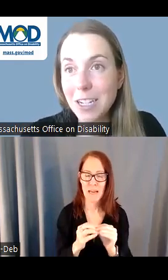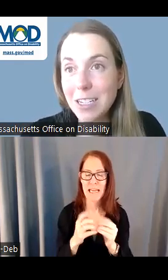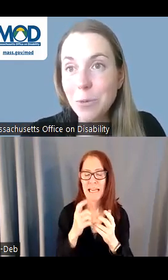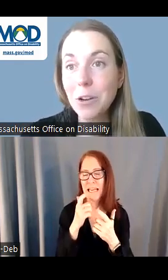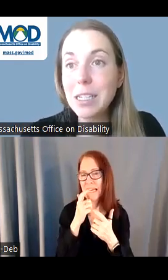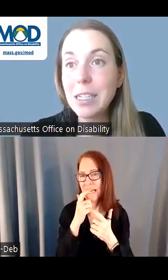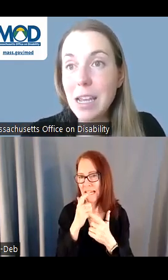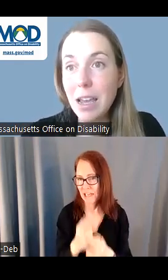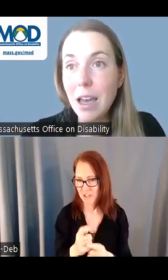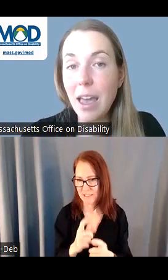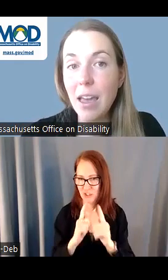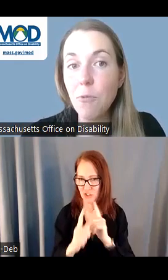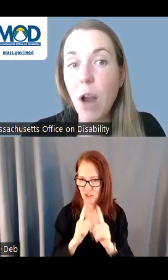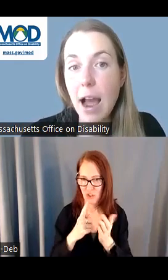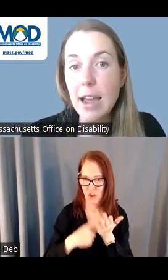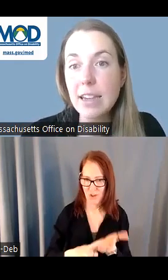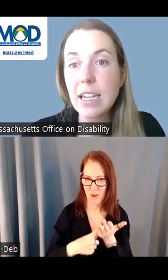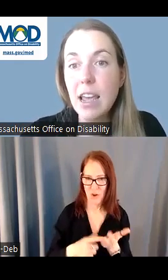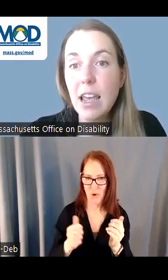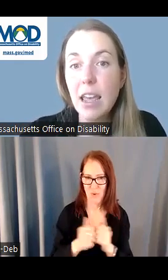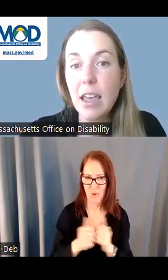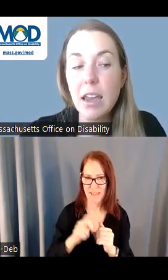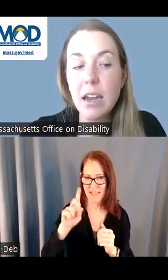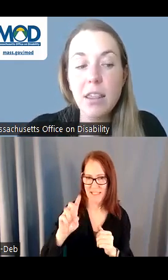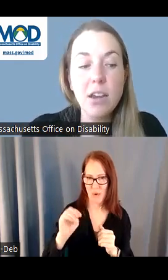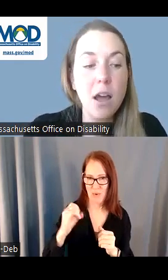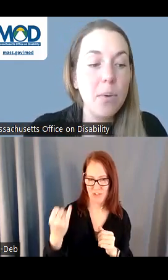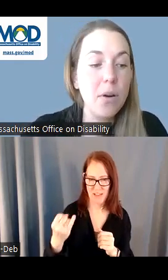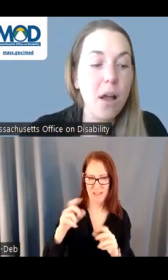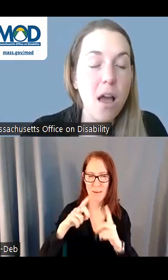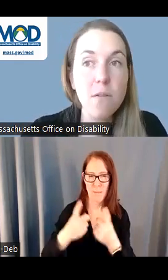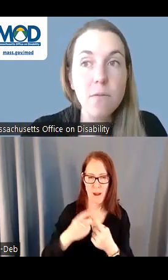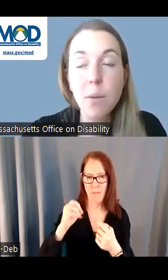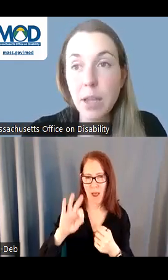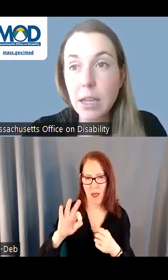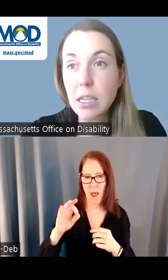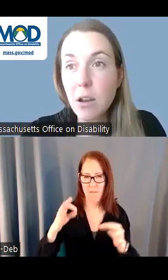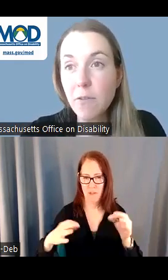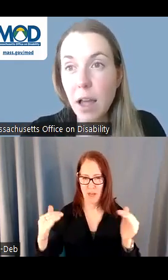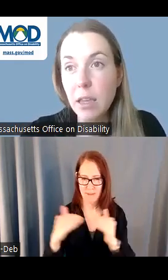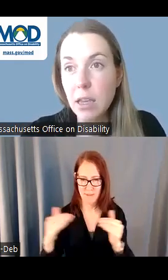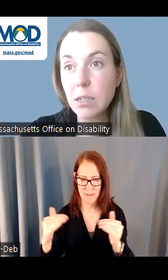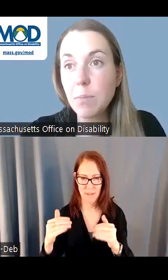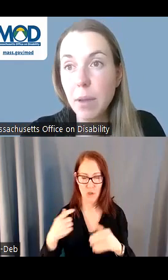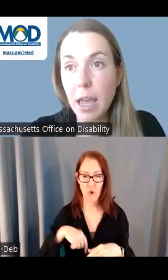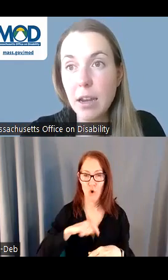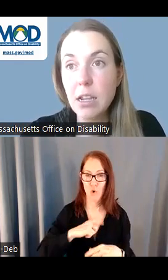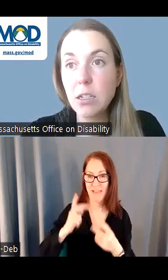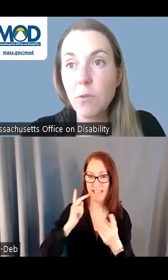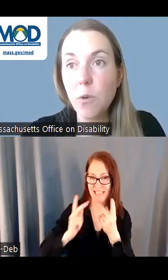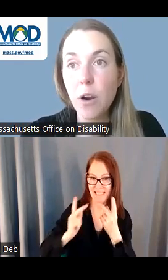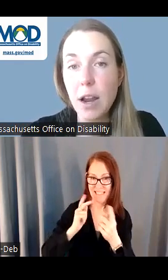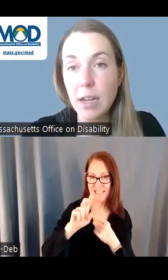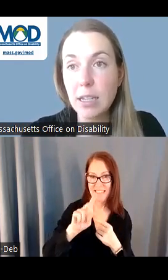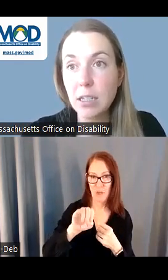of Justice. We're seeing a rise in the number of complaints that they're filing against public